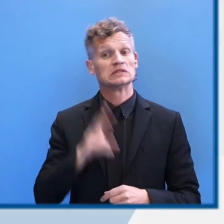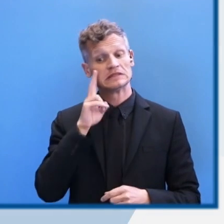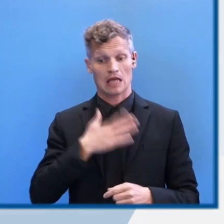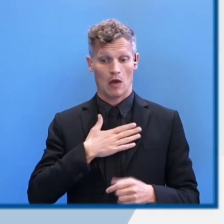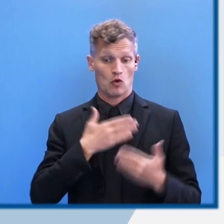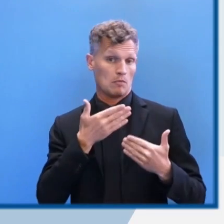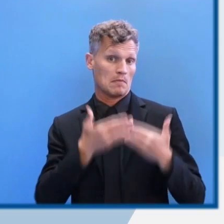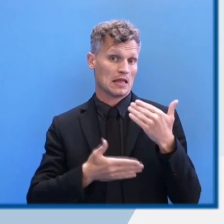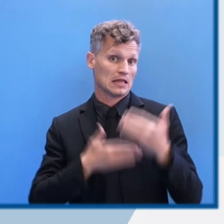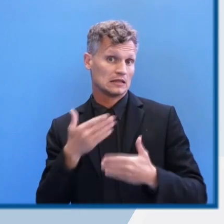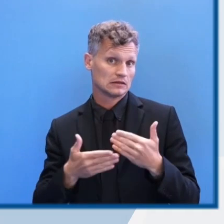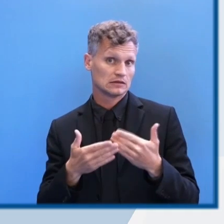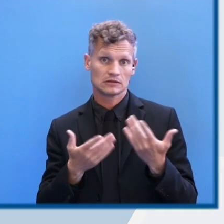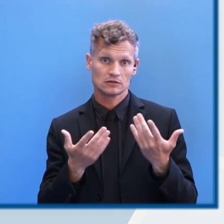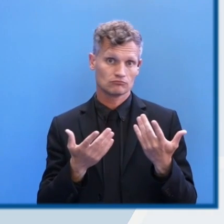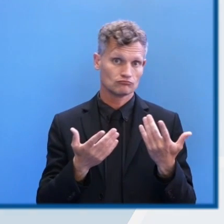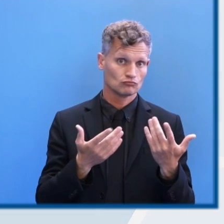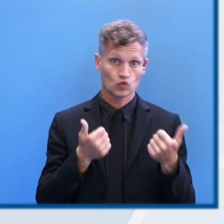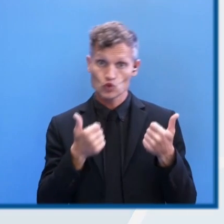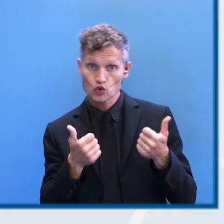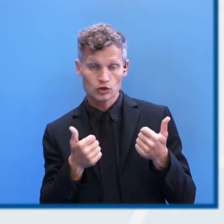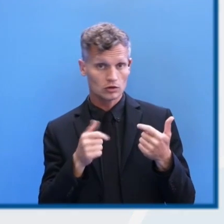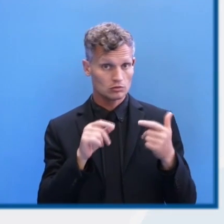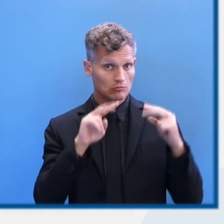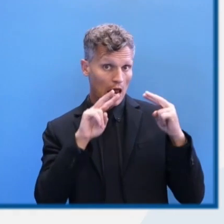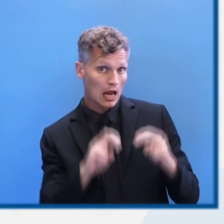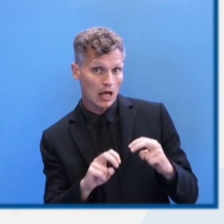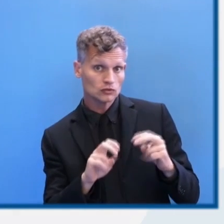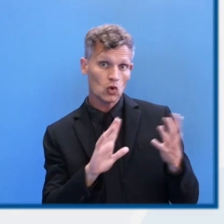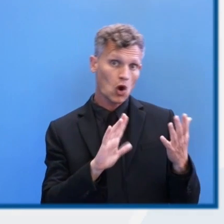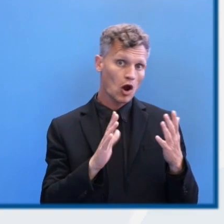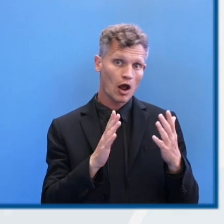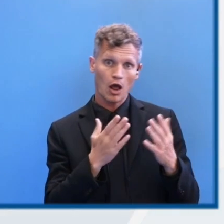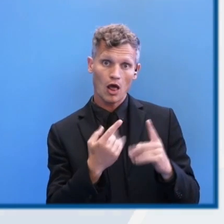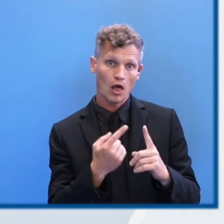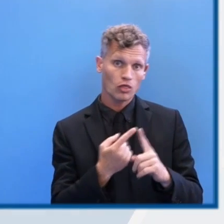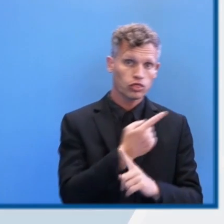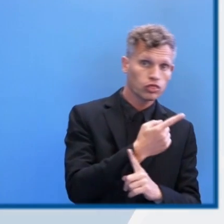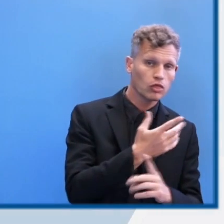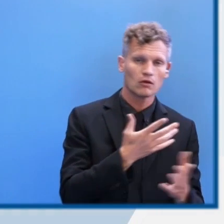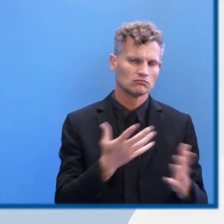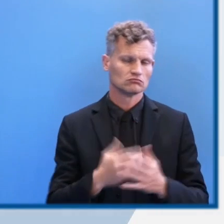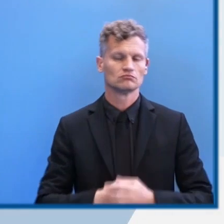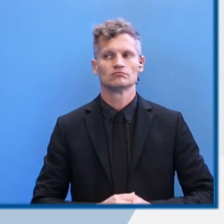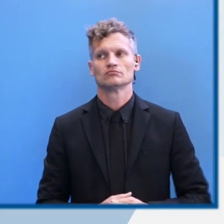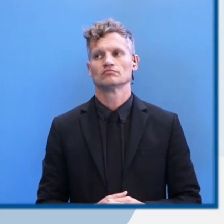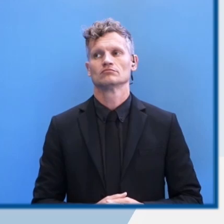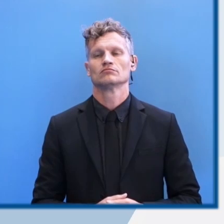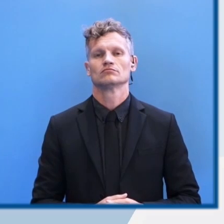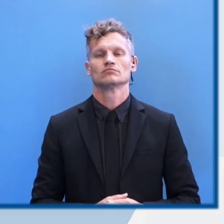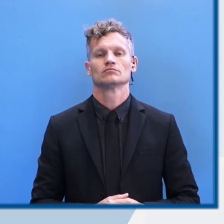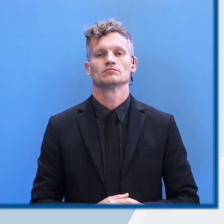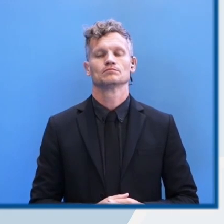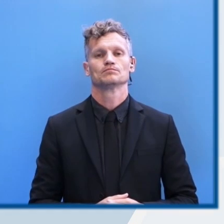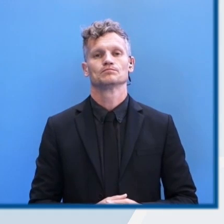have are good to analyze this type of impacts. The